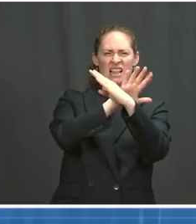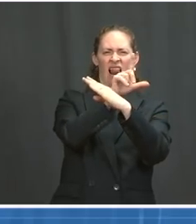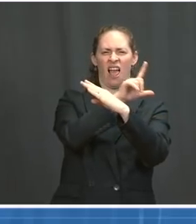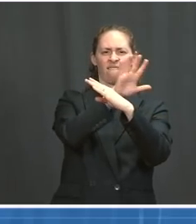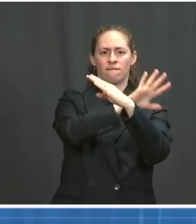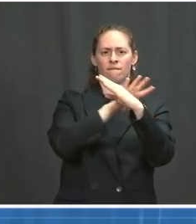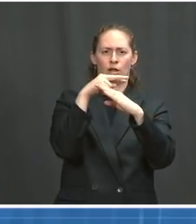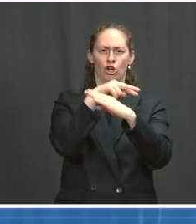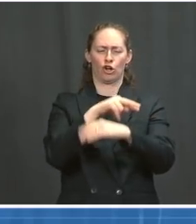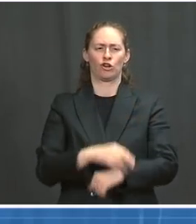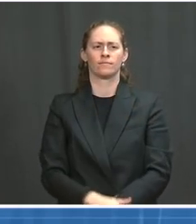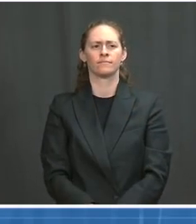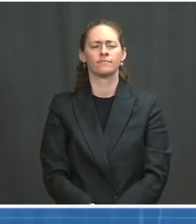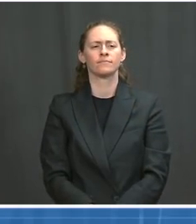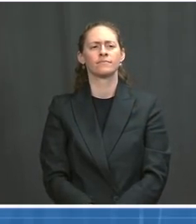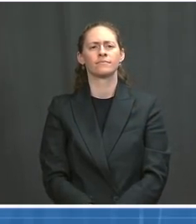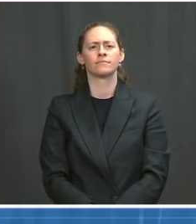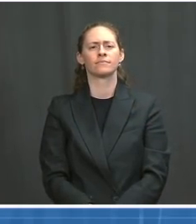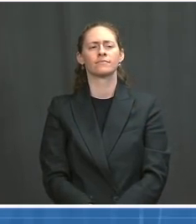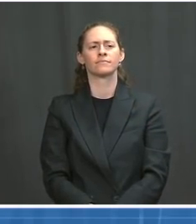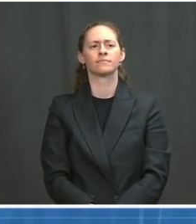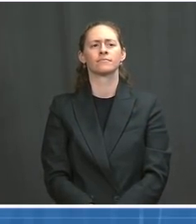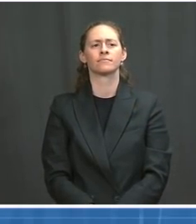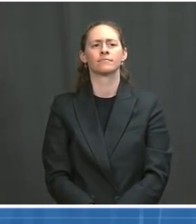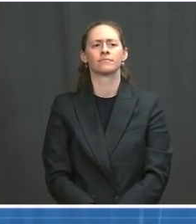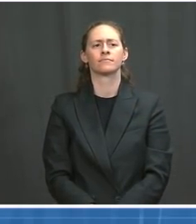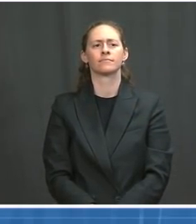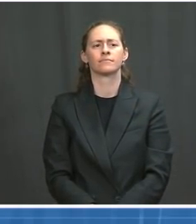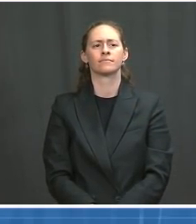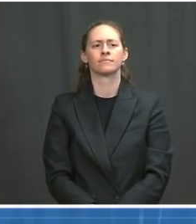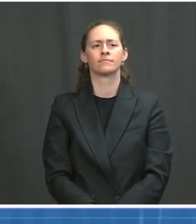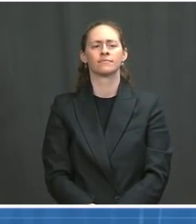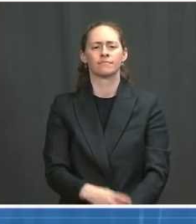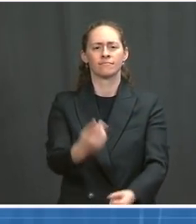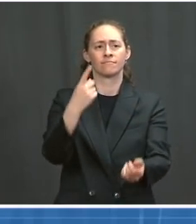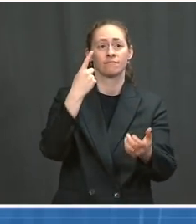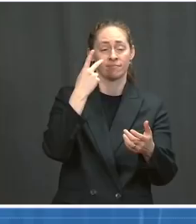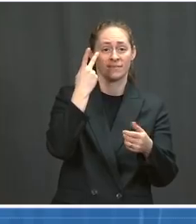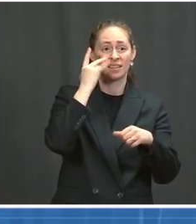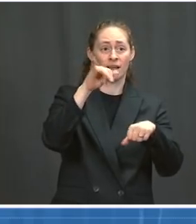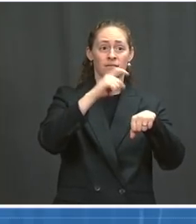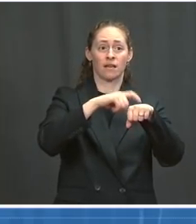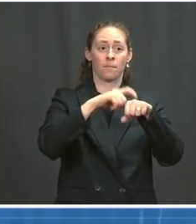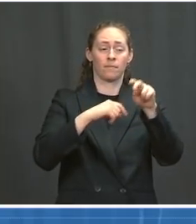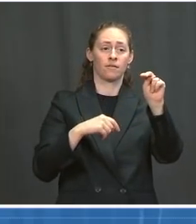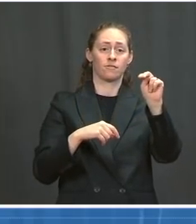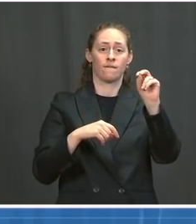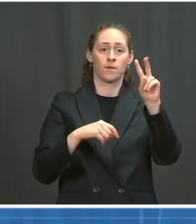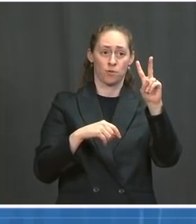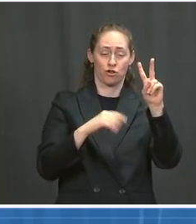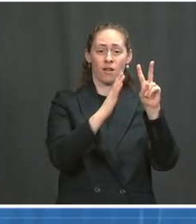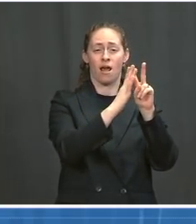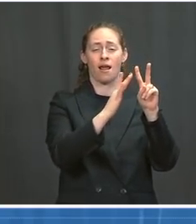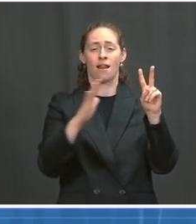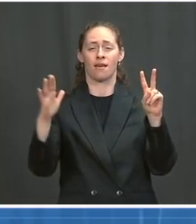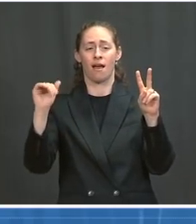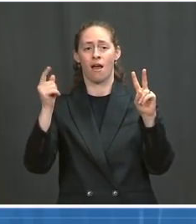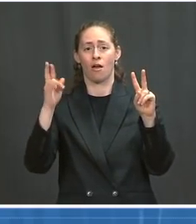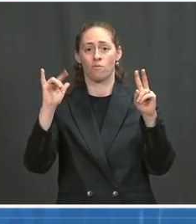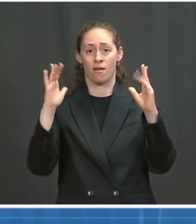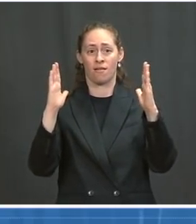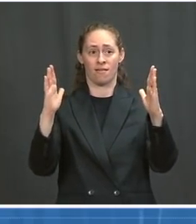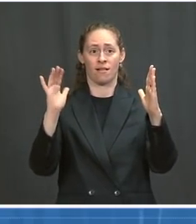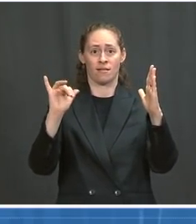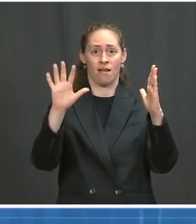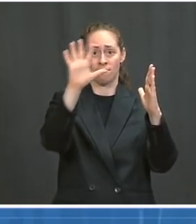in Israel from November 2020 to April 3. They launched their vaccine campaign on